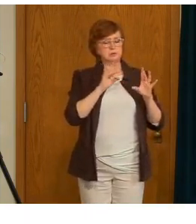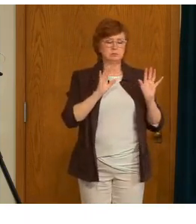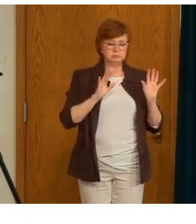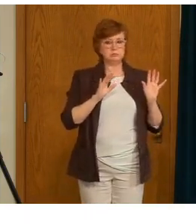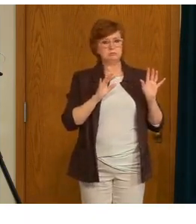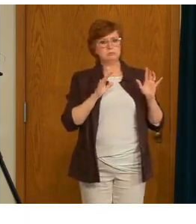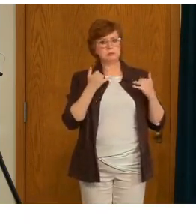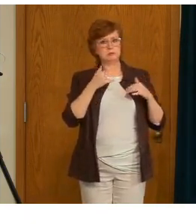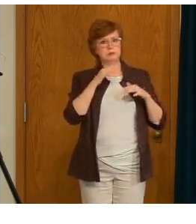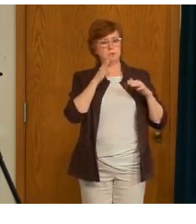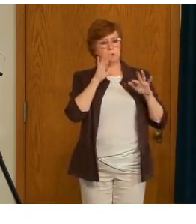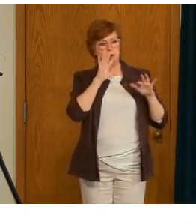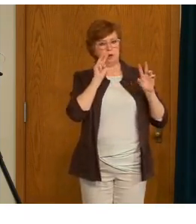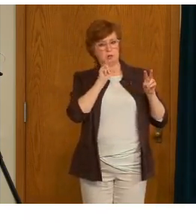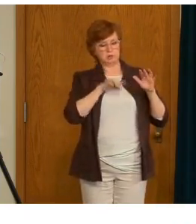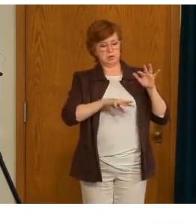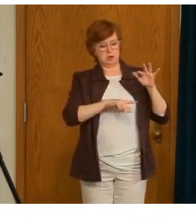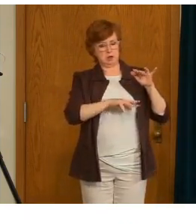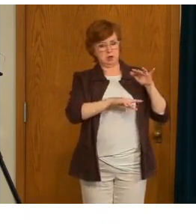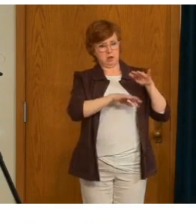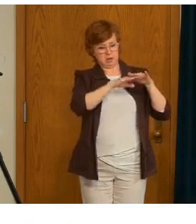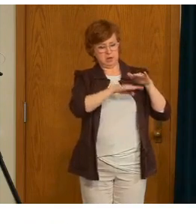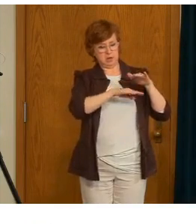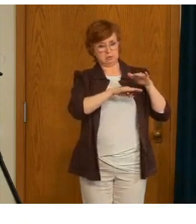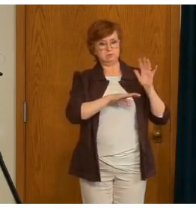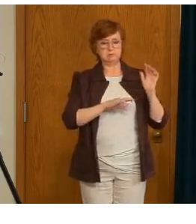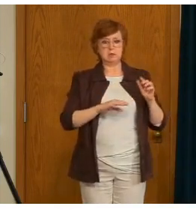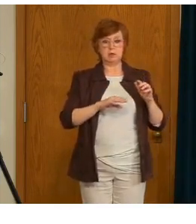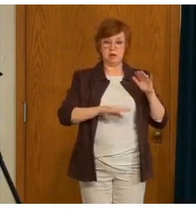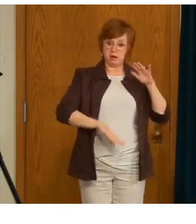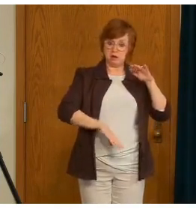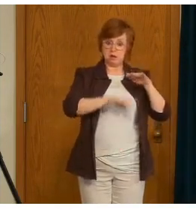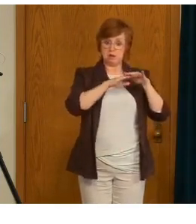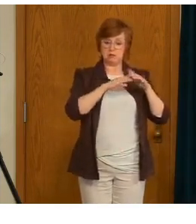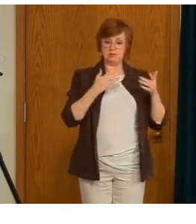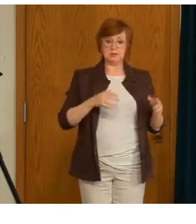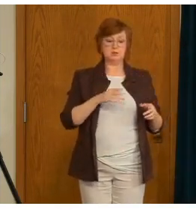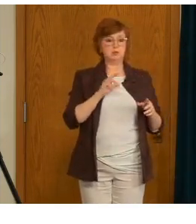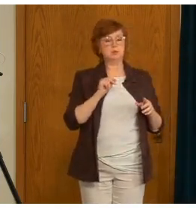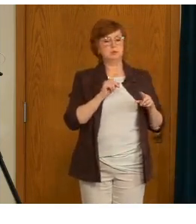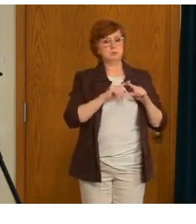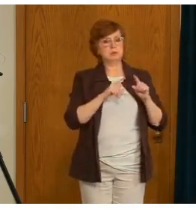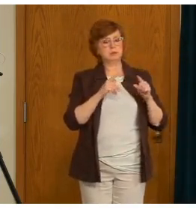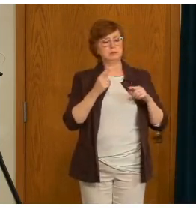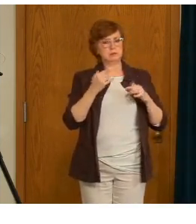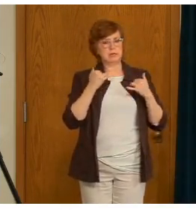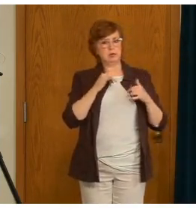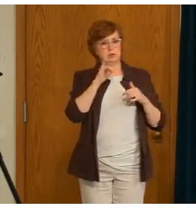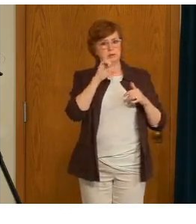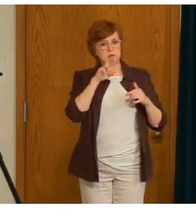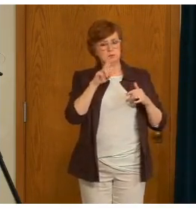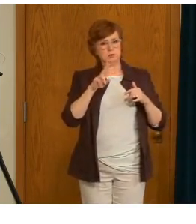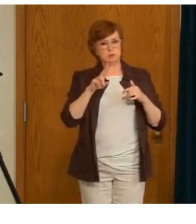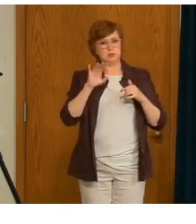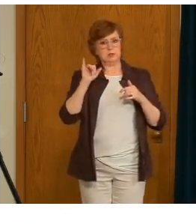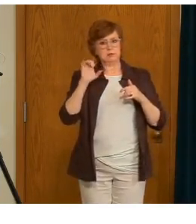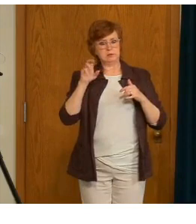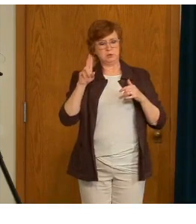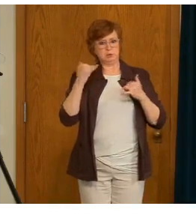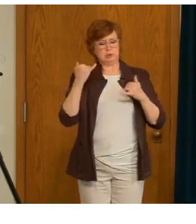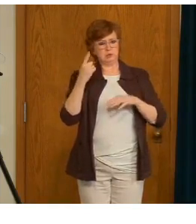seeing, the highest numbers of COVID patients in the ICUs or the facilities, but we are seeing pressure on the ICU in Saskatoon today, but